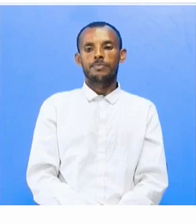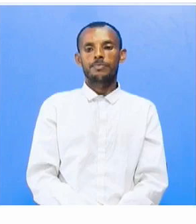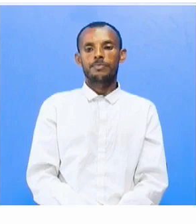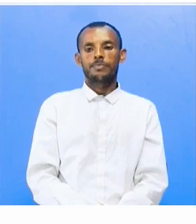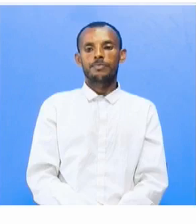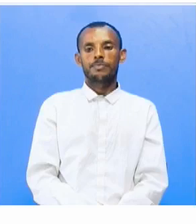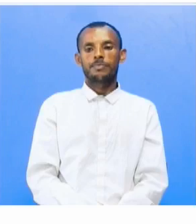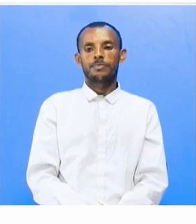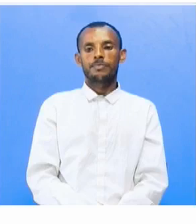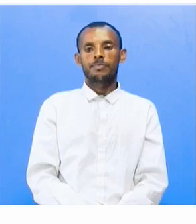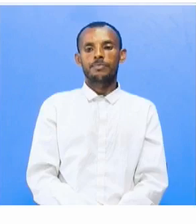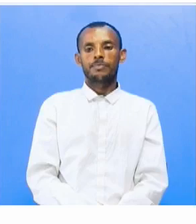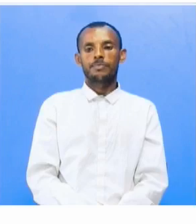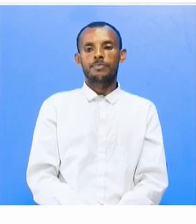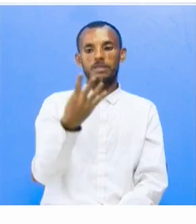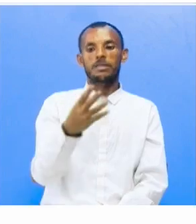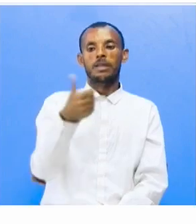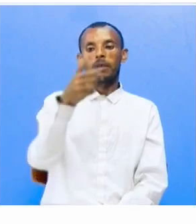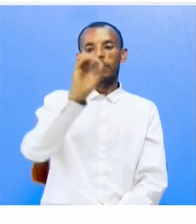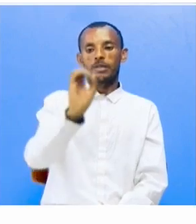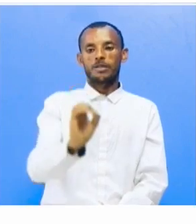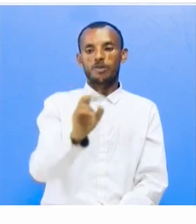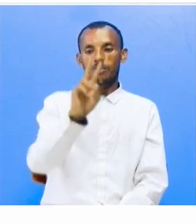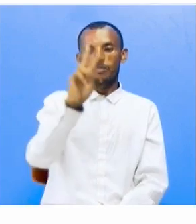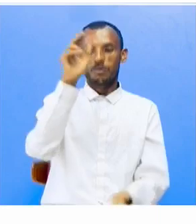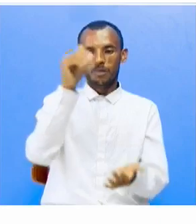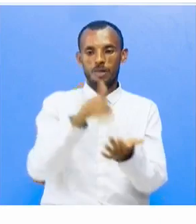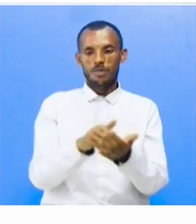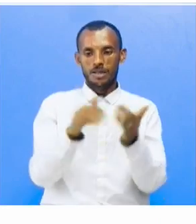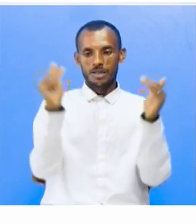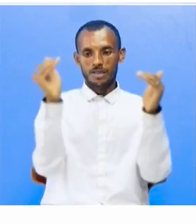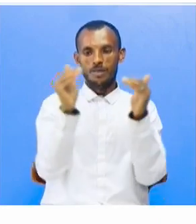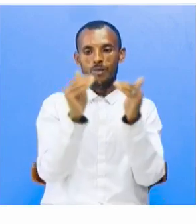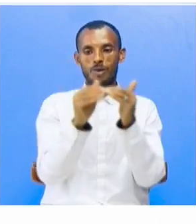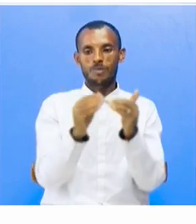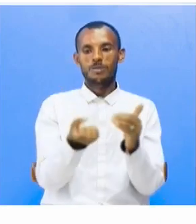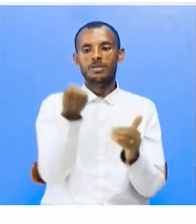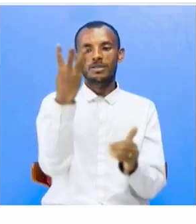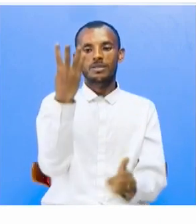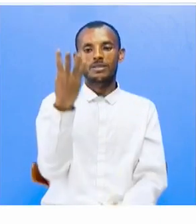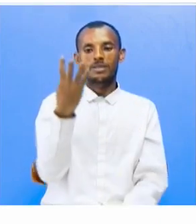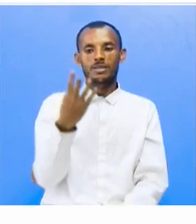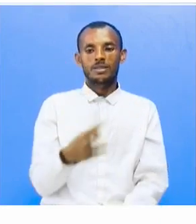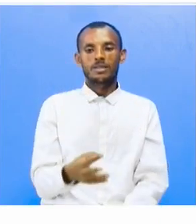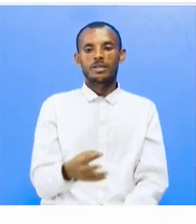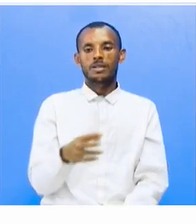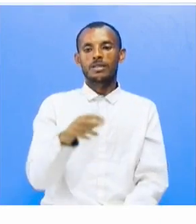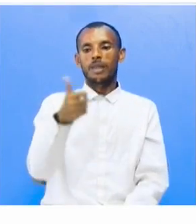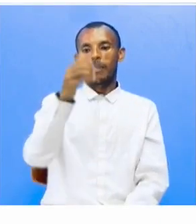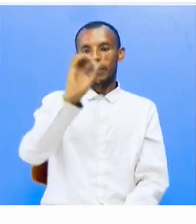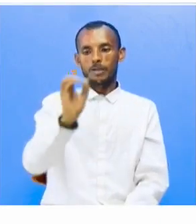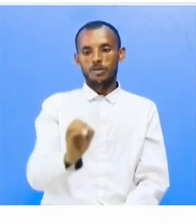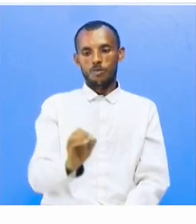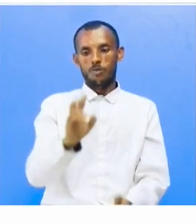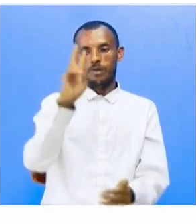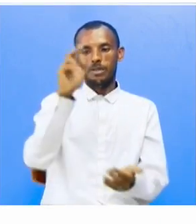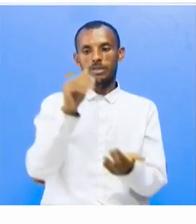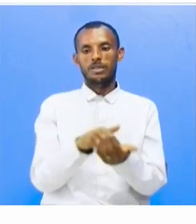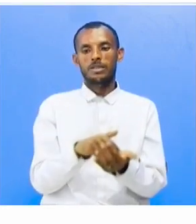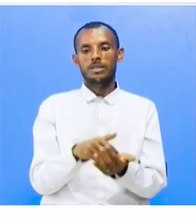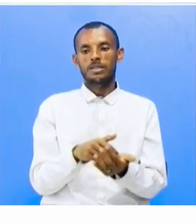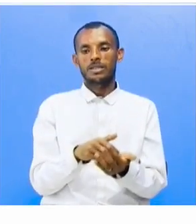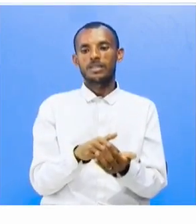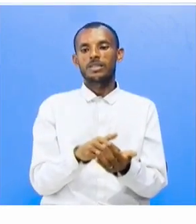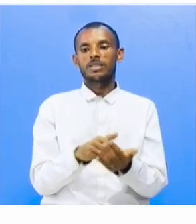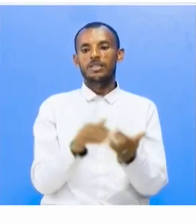year will be 10% of 2,000 as we calculated here. The interest for the second